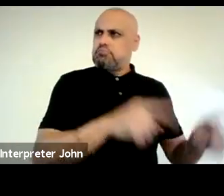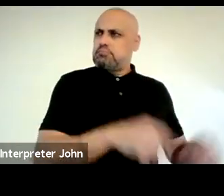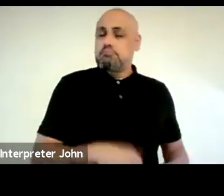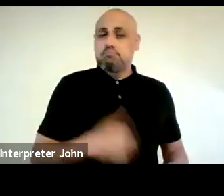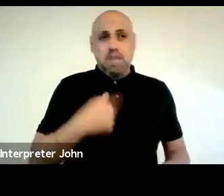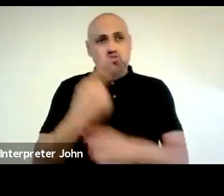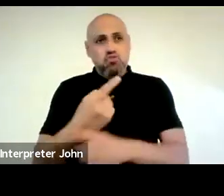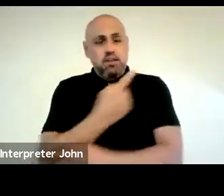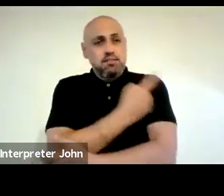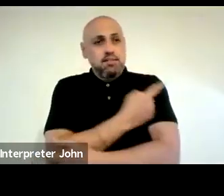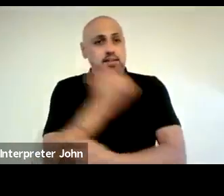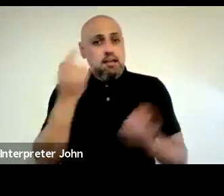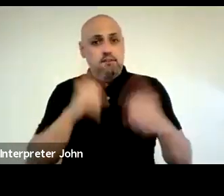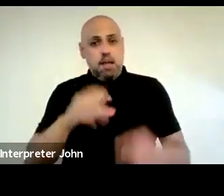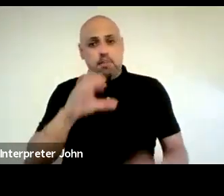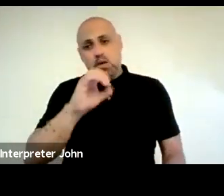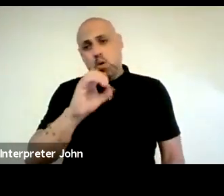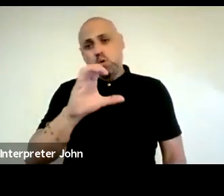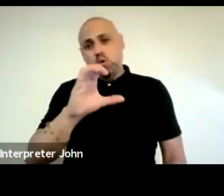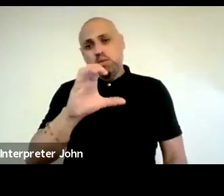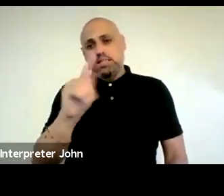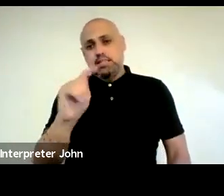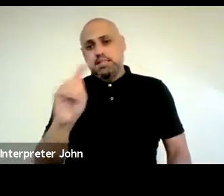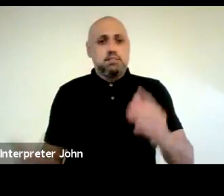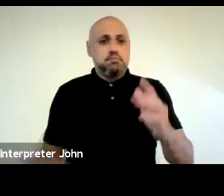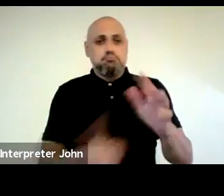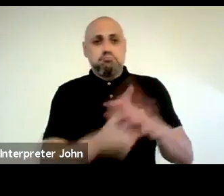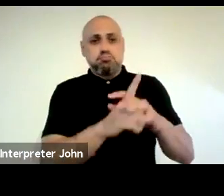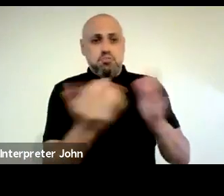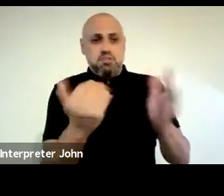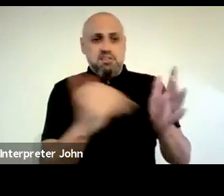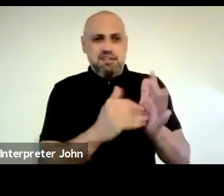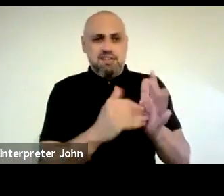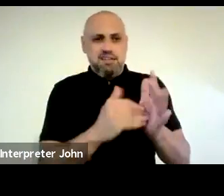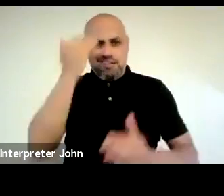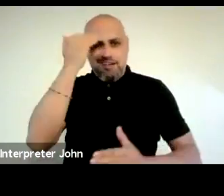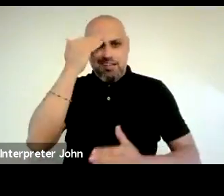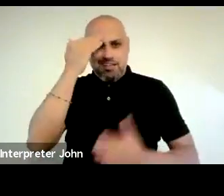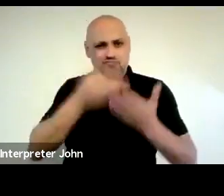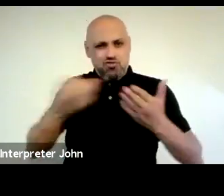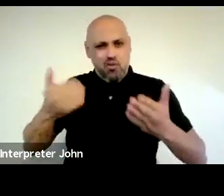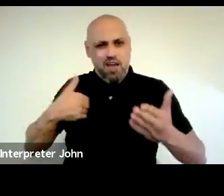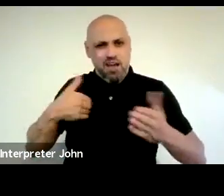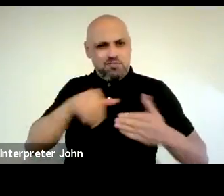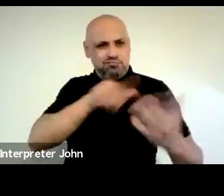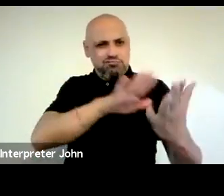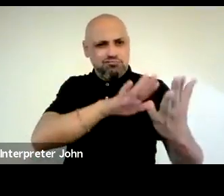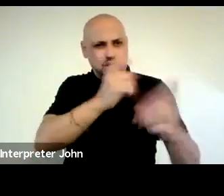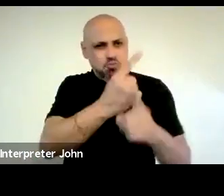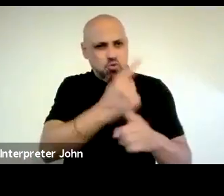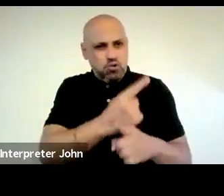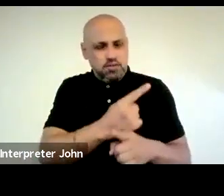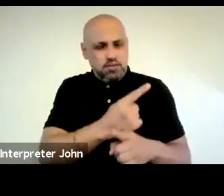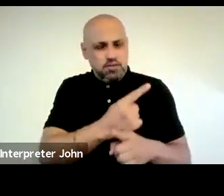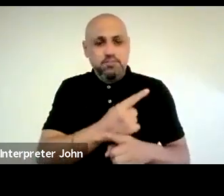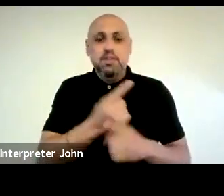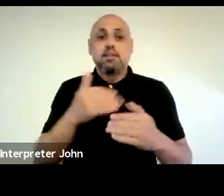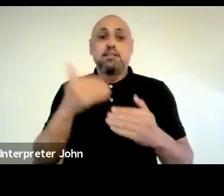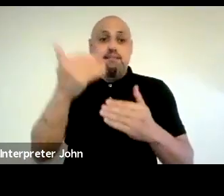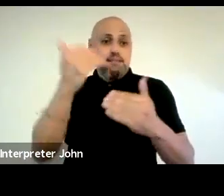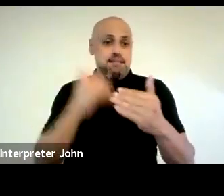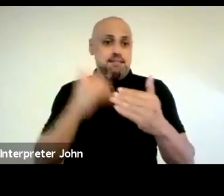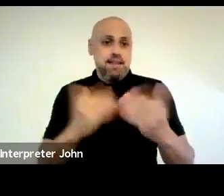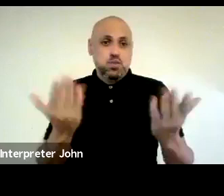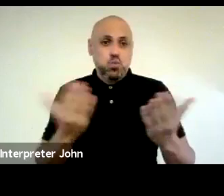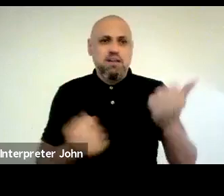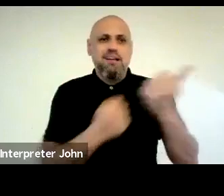flared up, I had the knowledge and resources to handle it appropriately. Advocacy work came next.